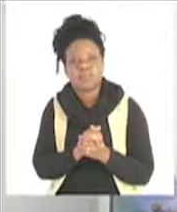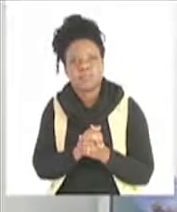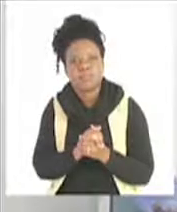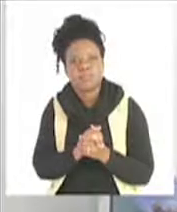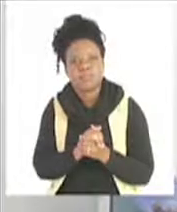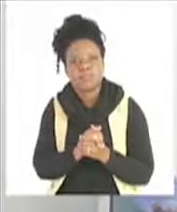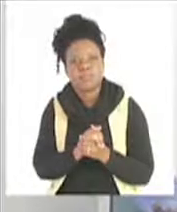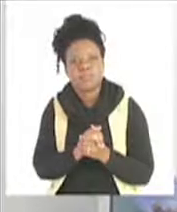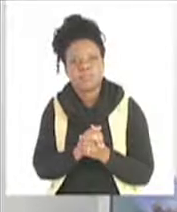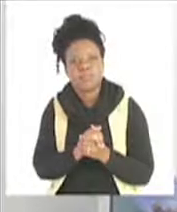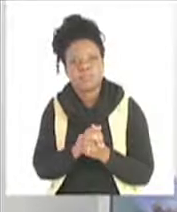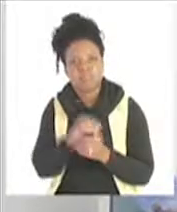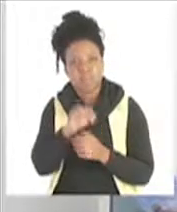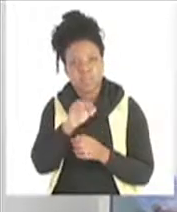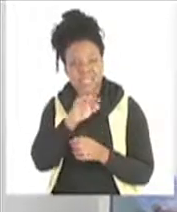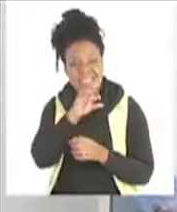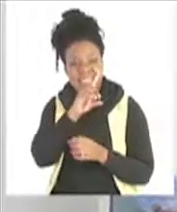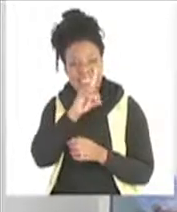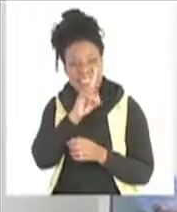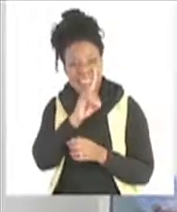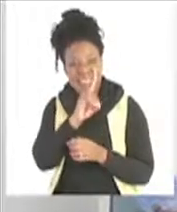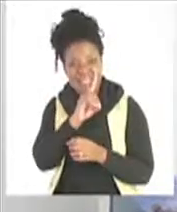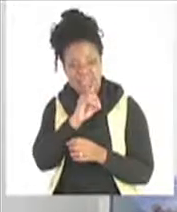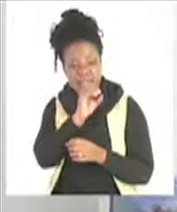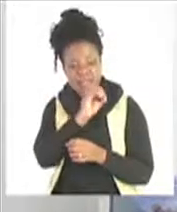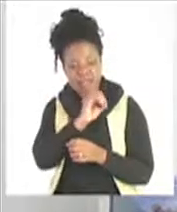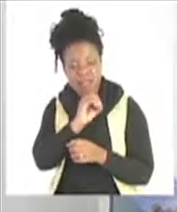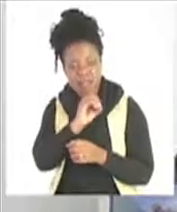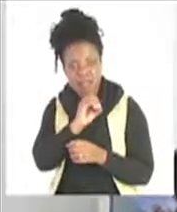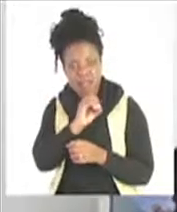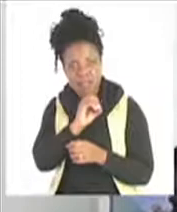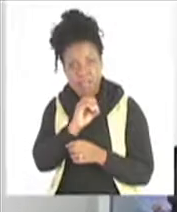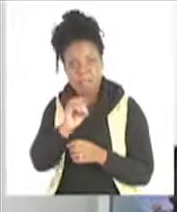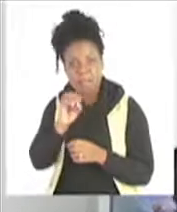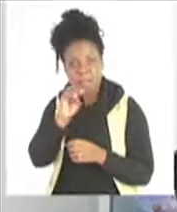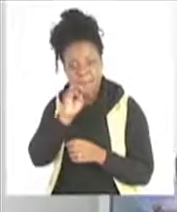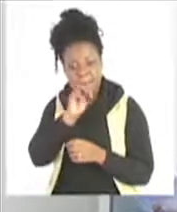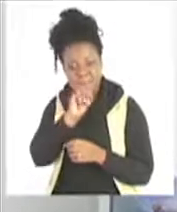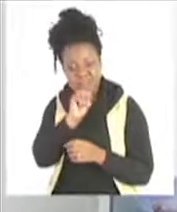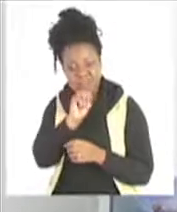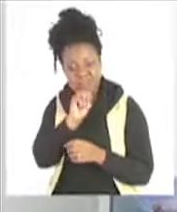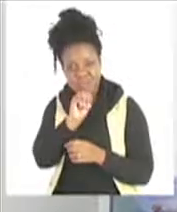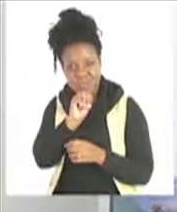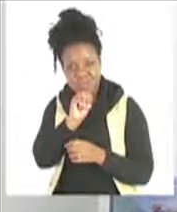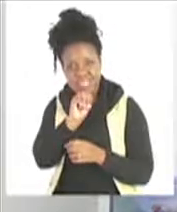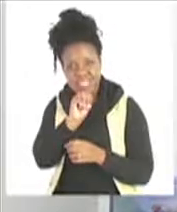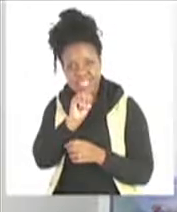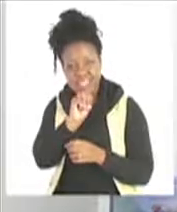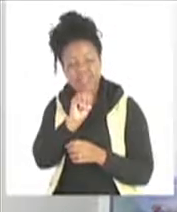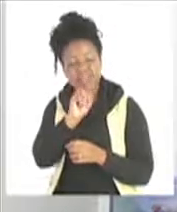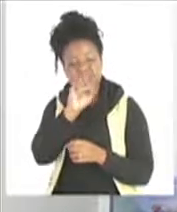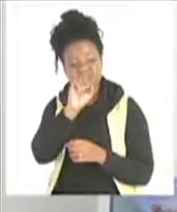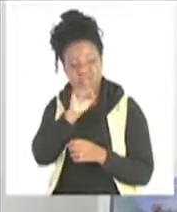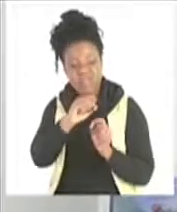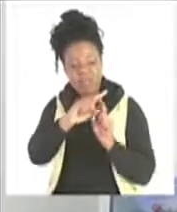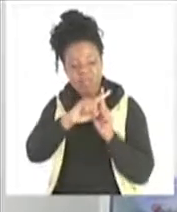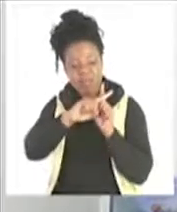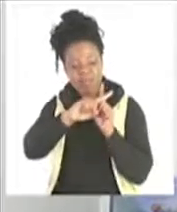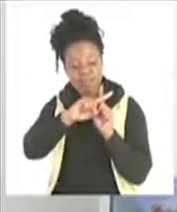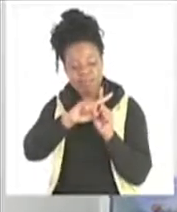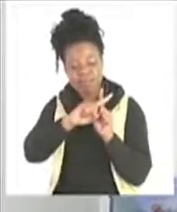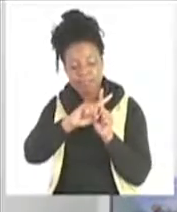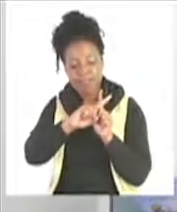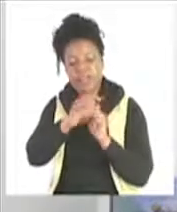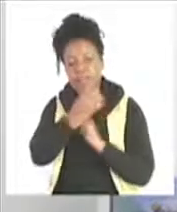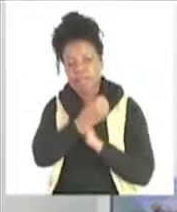The multiplication or the addition. According to BODMAS, we must do the